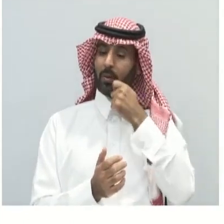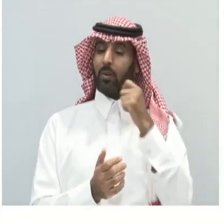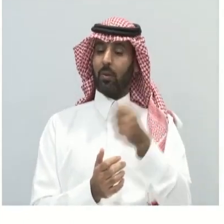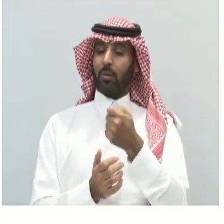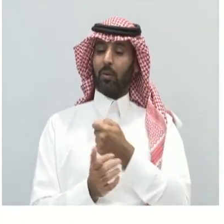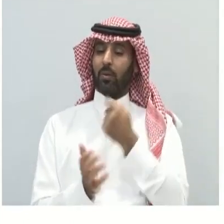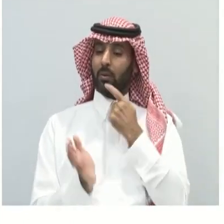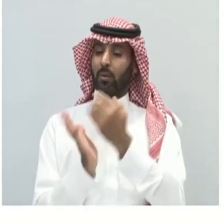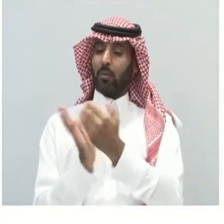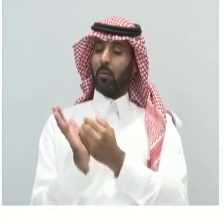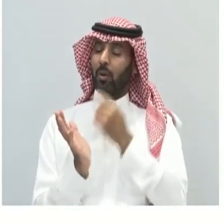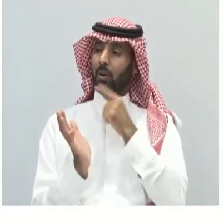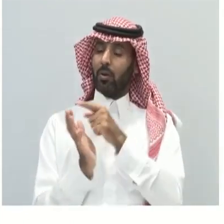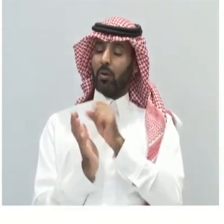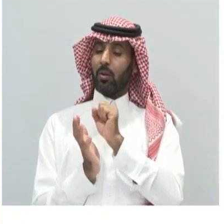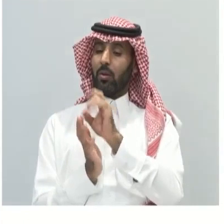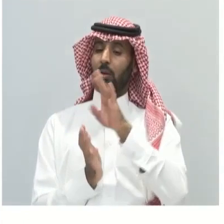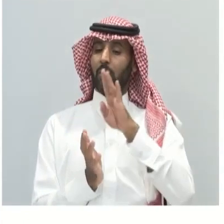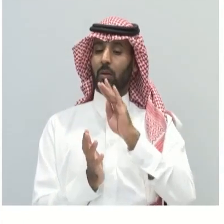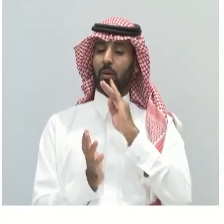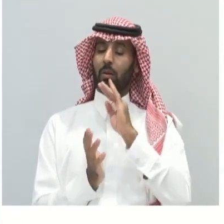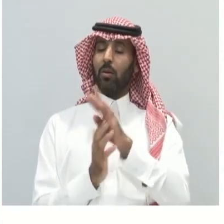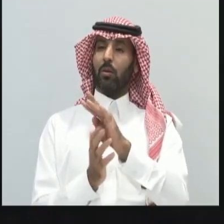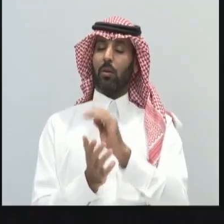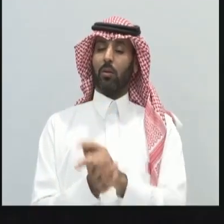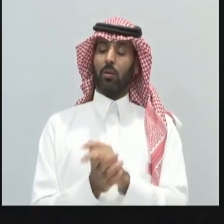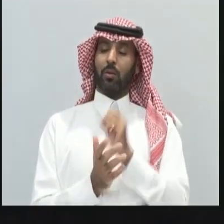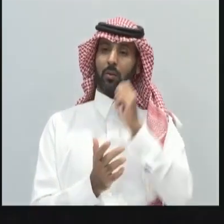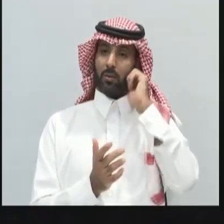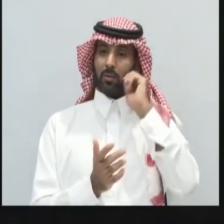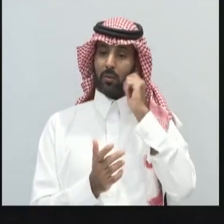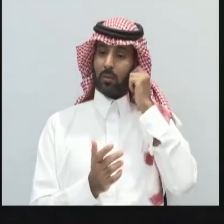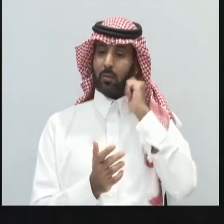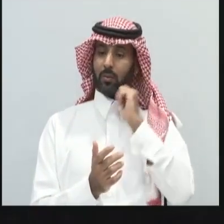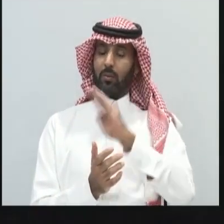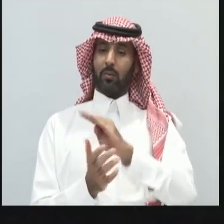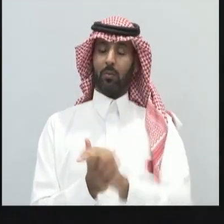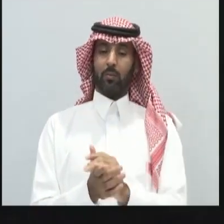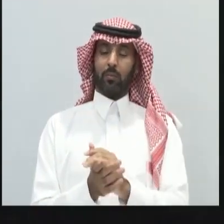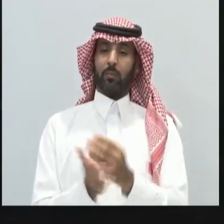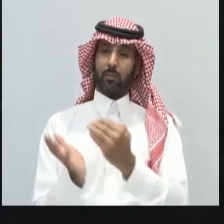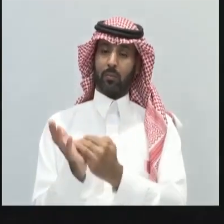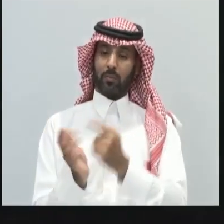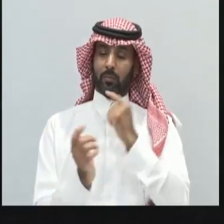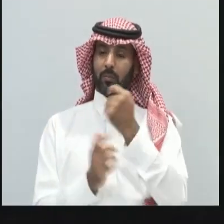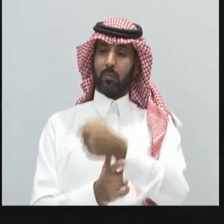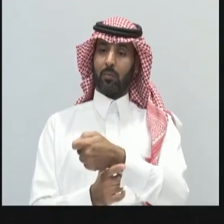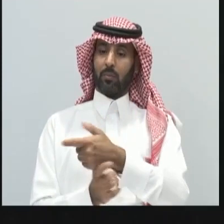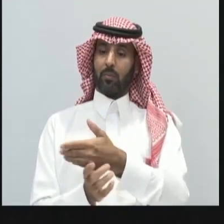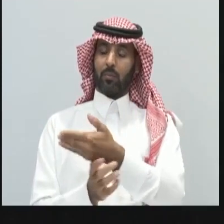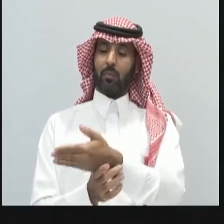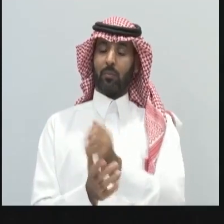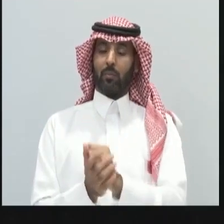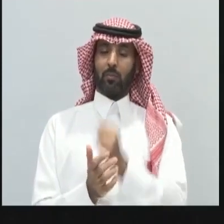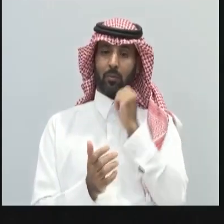for his wife. He wrote the poem for his wife. We have two objects here. Which